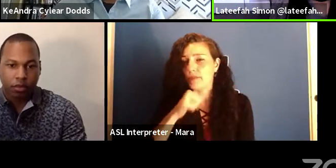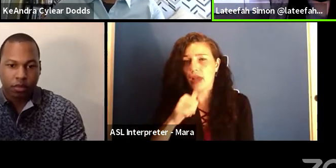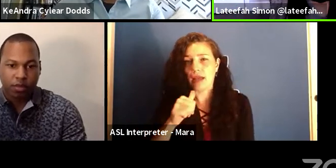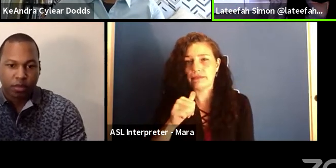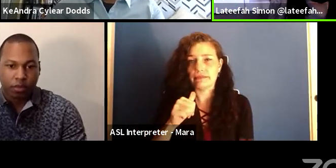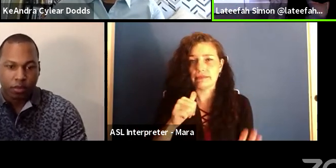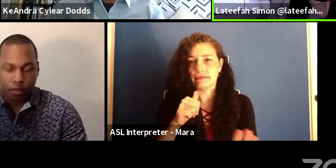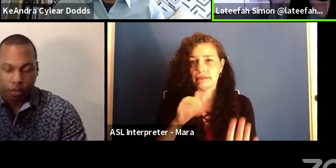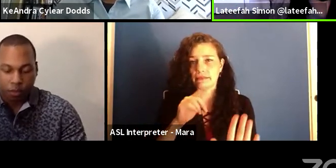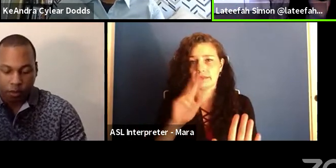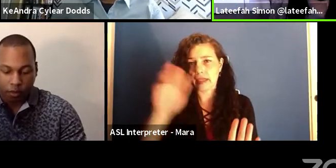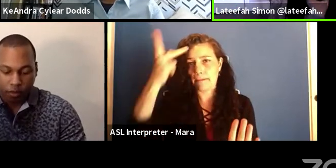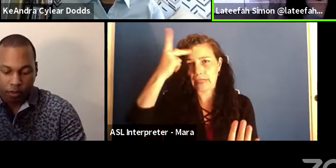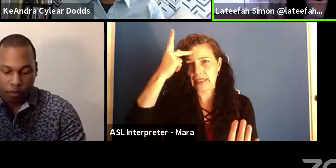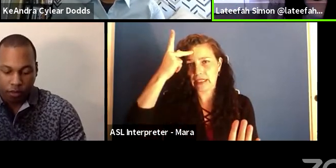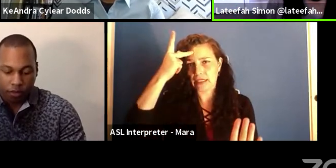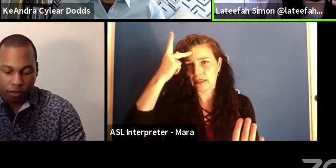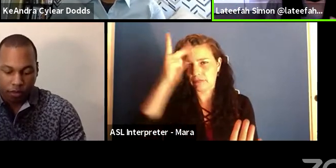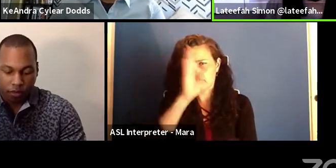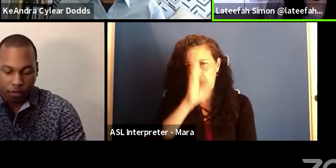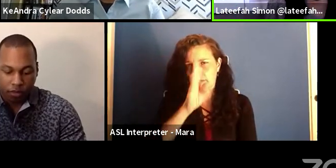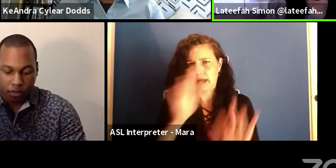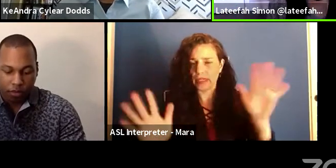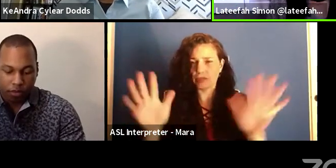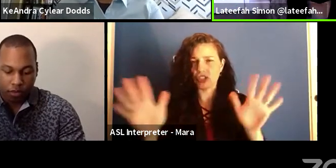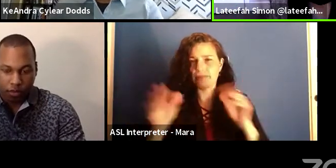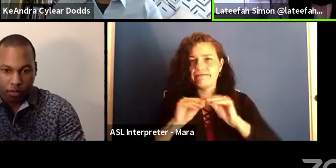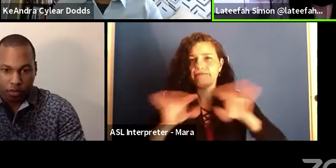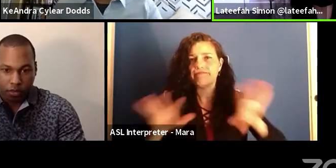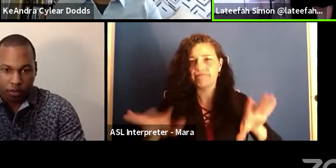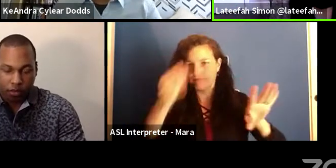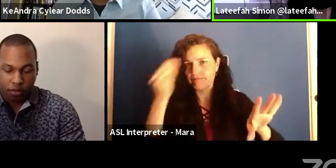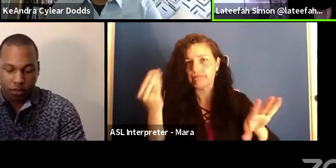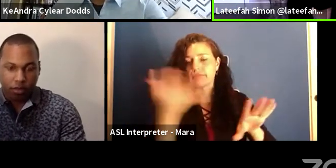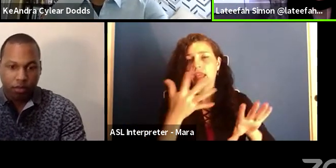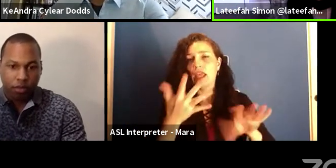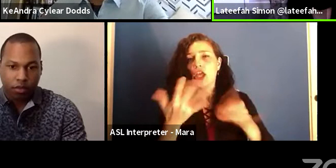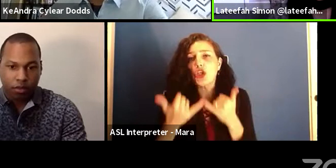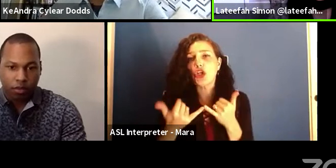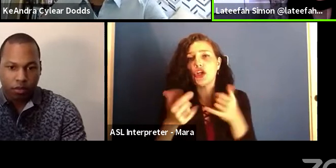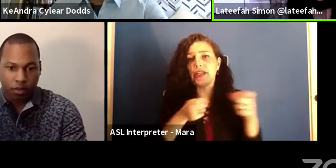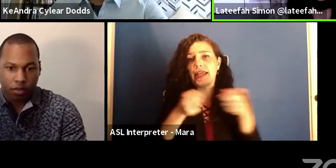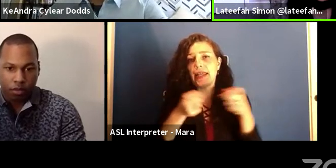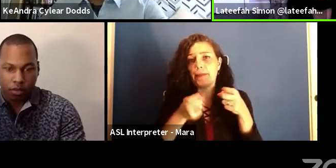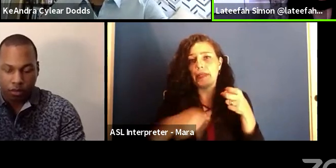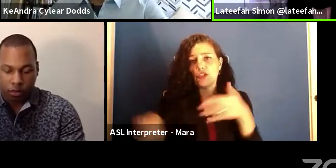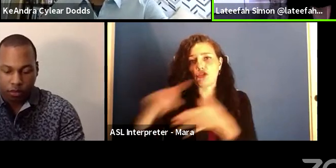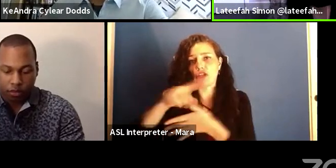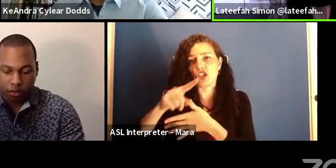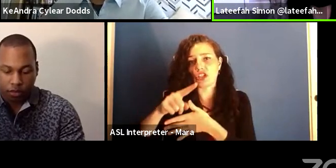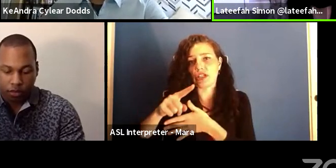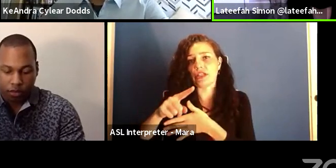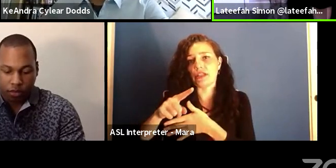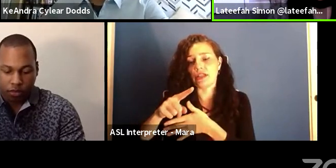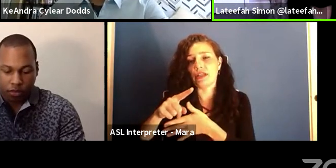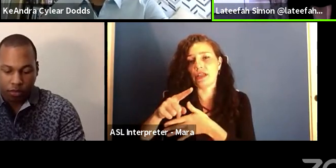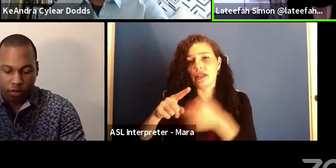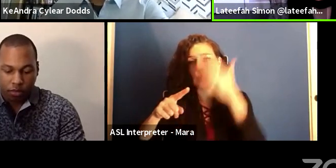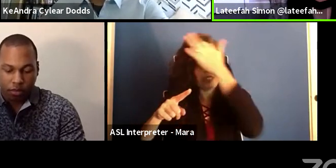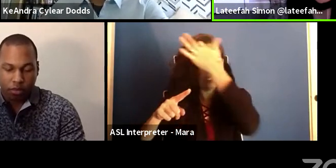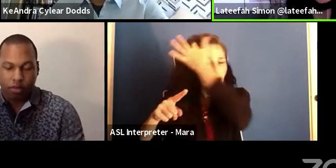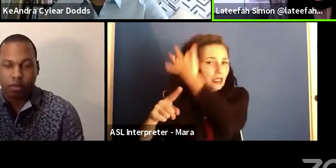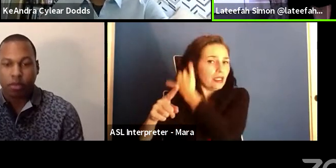so I'm going to talk in some platitudes here. When the current administration stuck its knee sort of in the